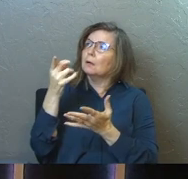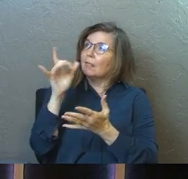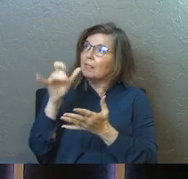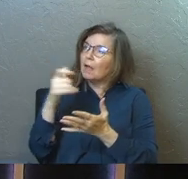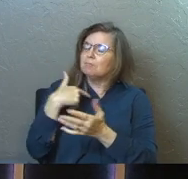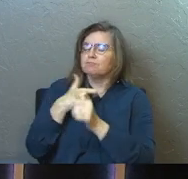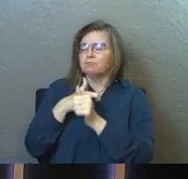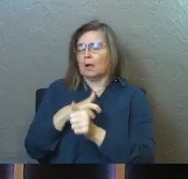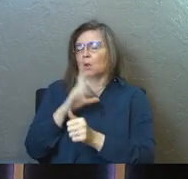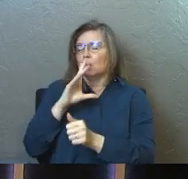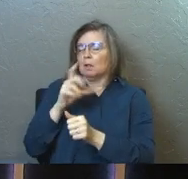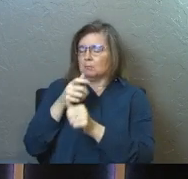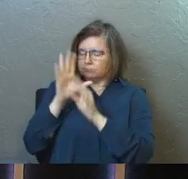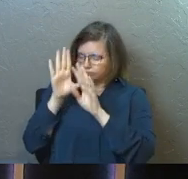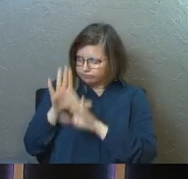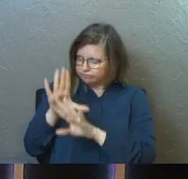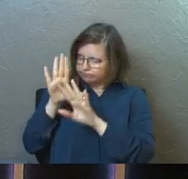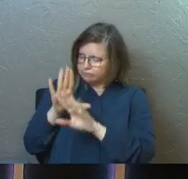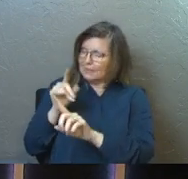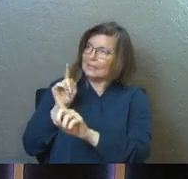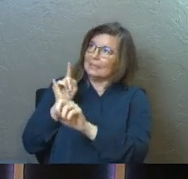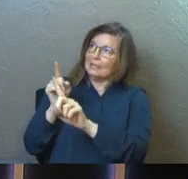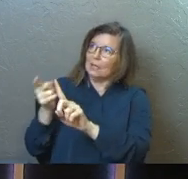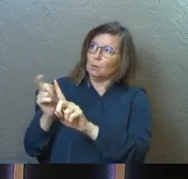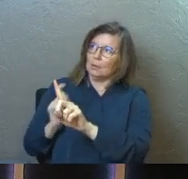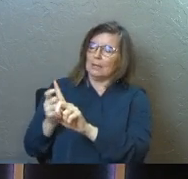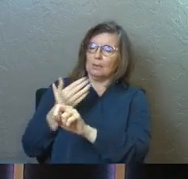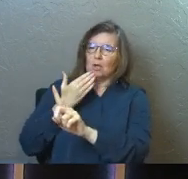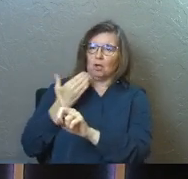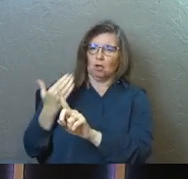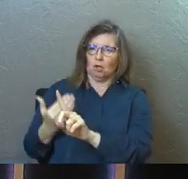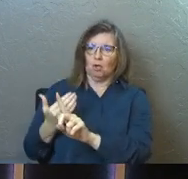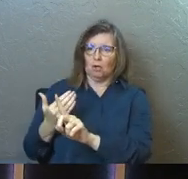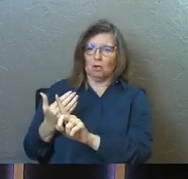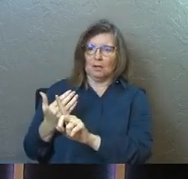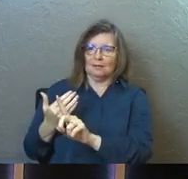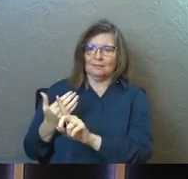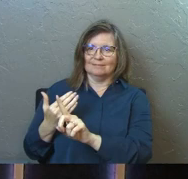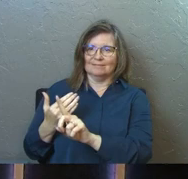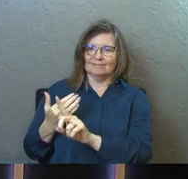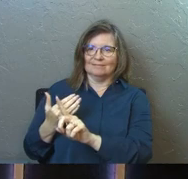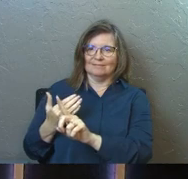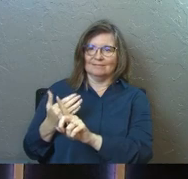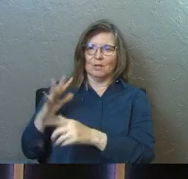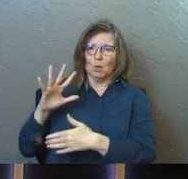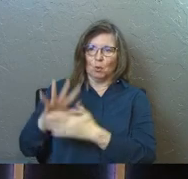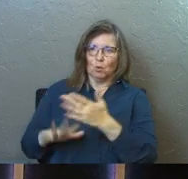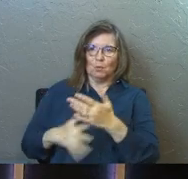and I will be his servant because he will give me a good rubric.